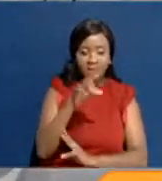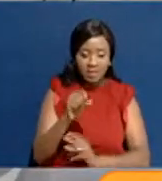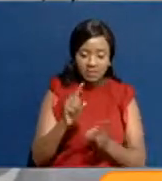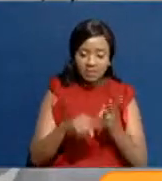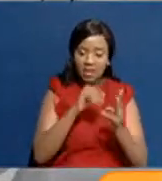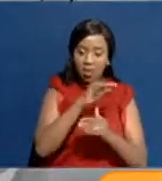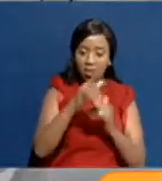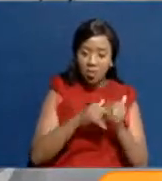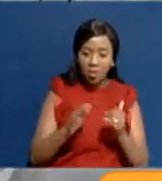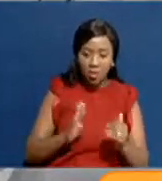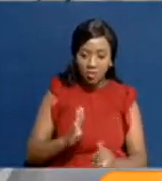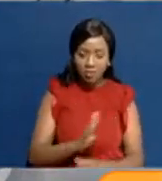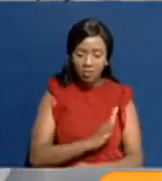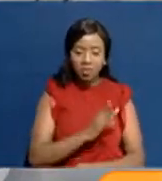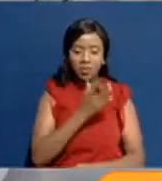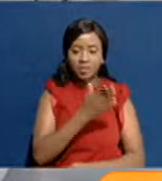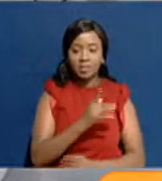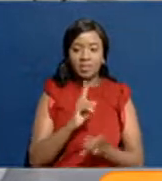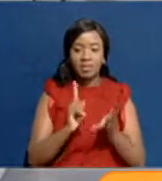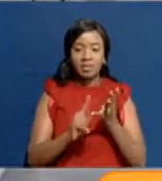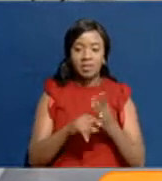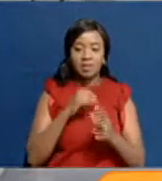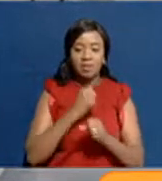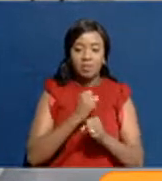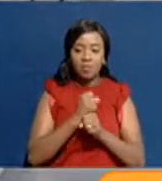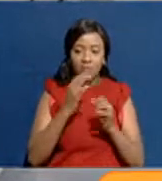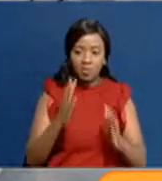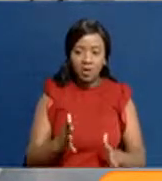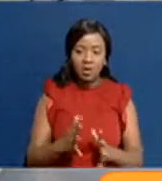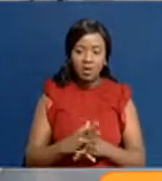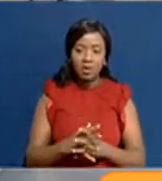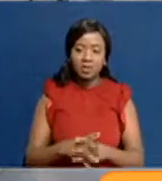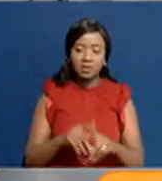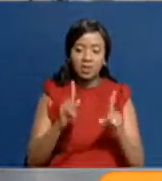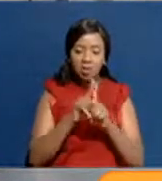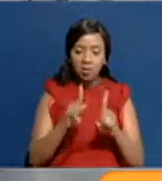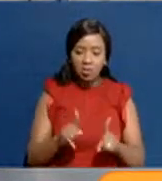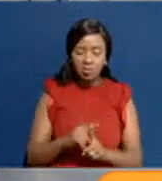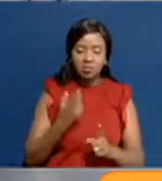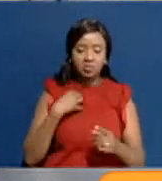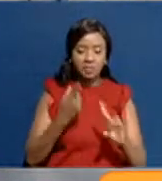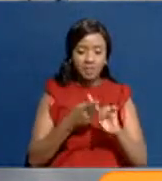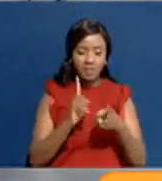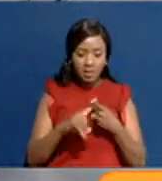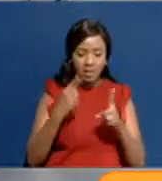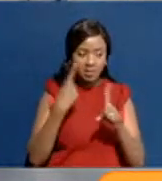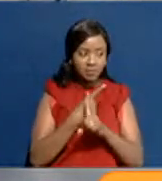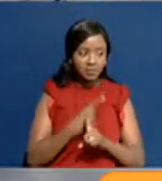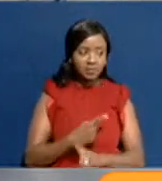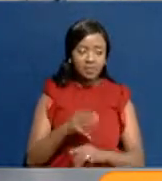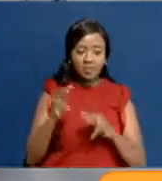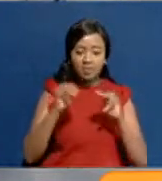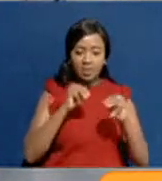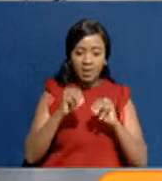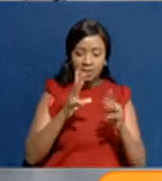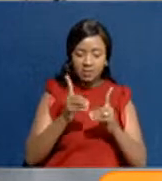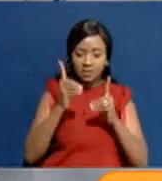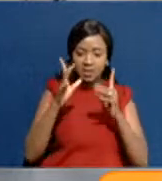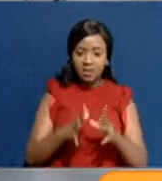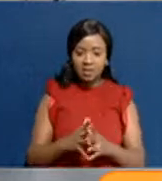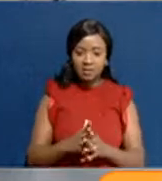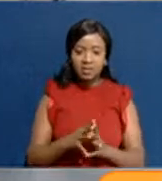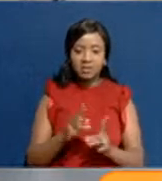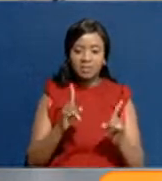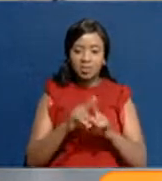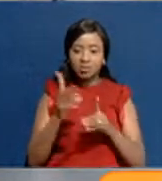to employees of Ministry of Health Malaria Department, to now the Kenya Bureau of Standards, starting from the Managing Director to Director of Quality